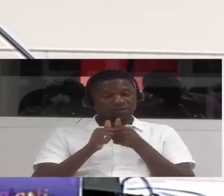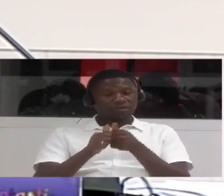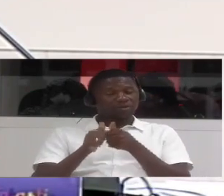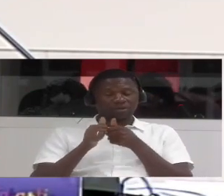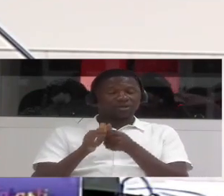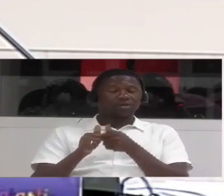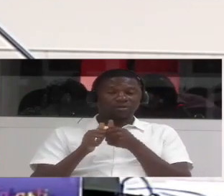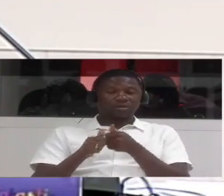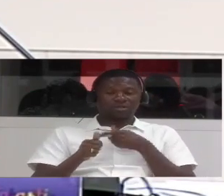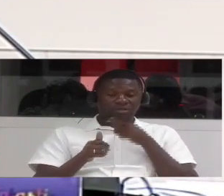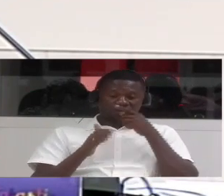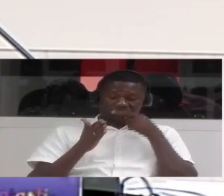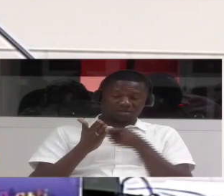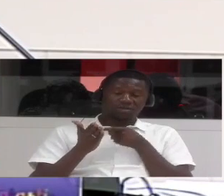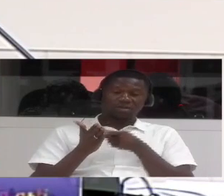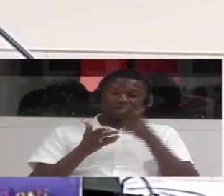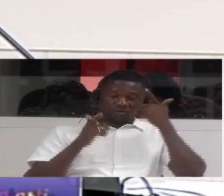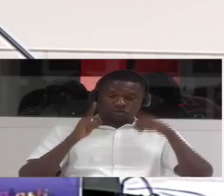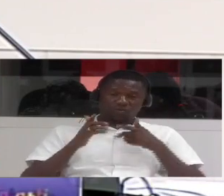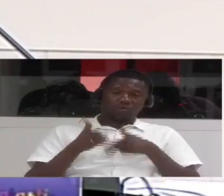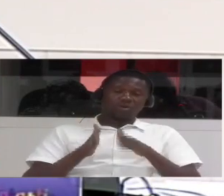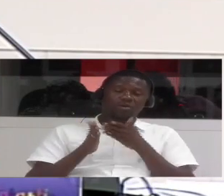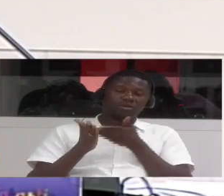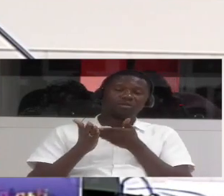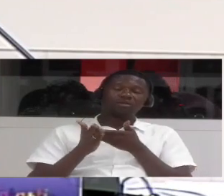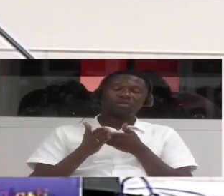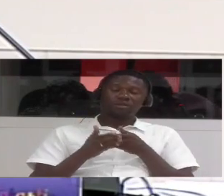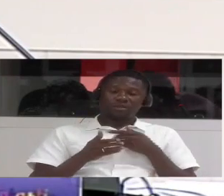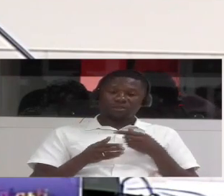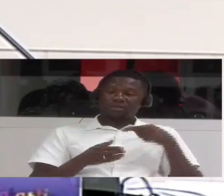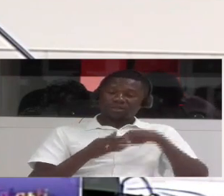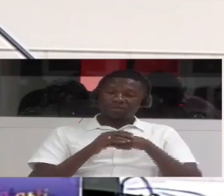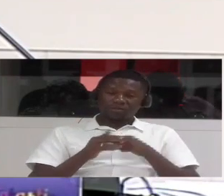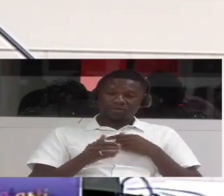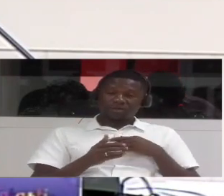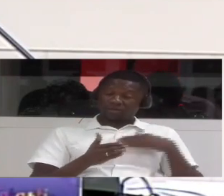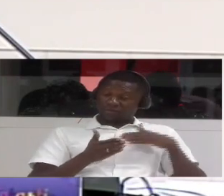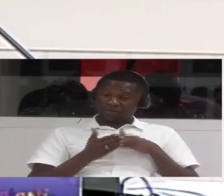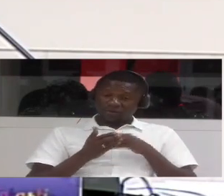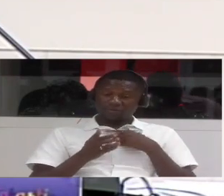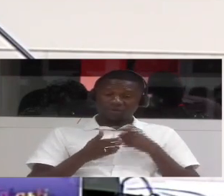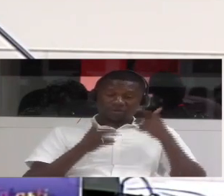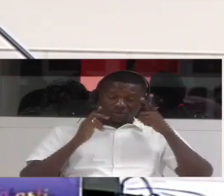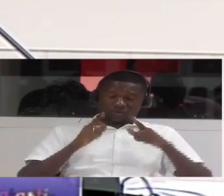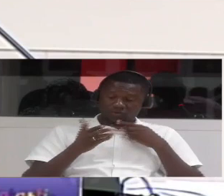by this code of conduct. In terms of the enforcement of the